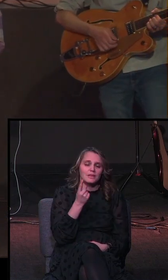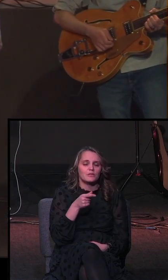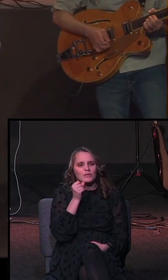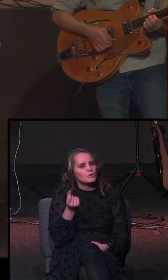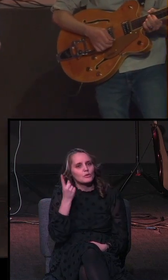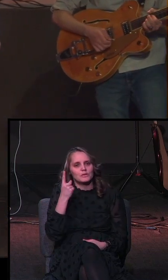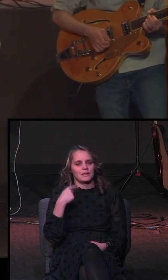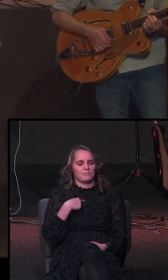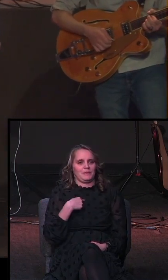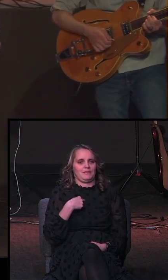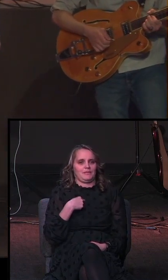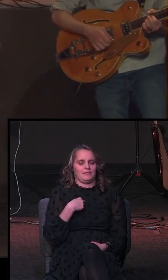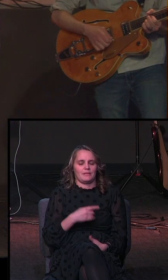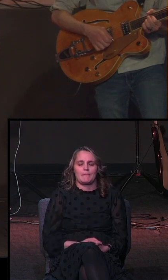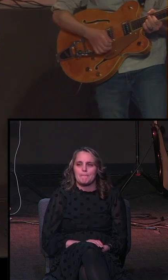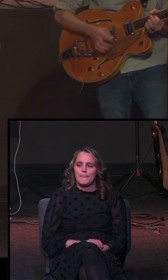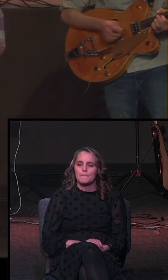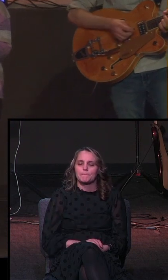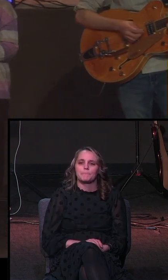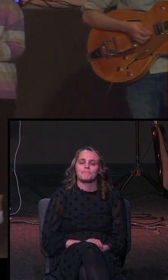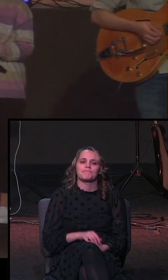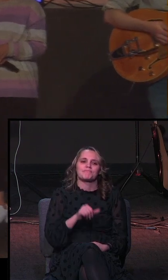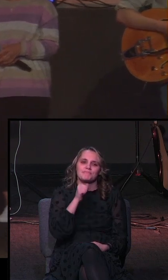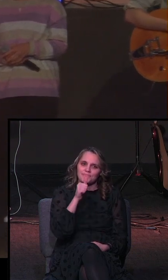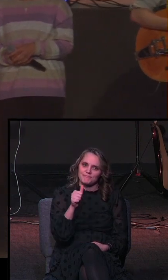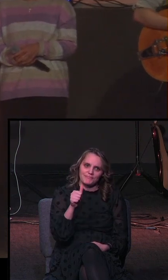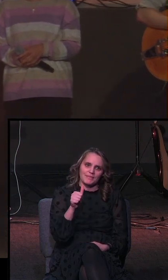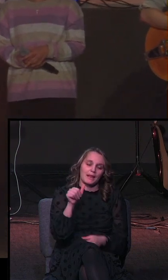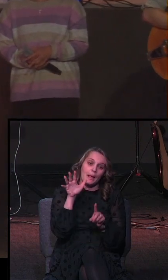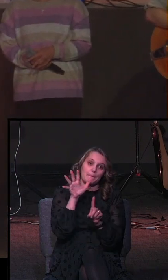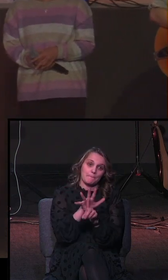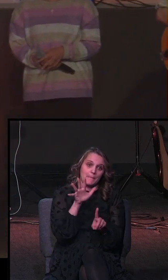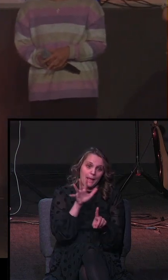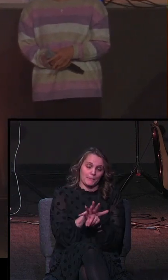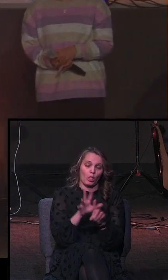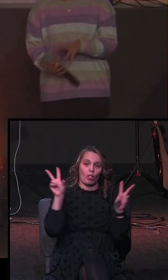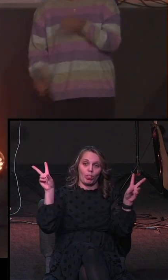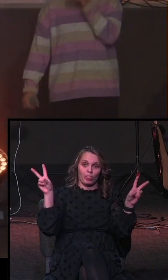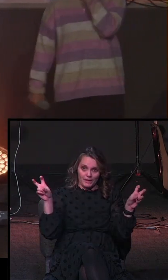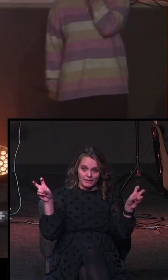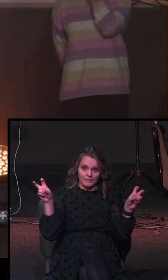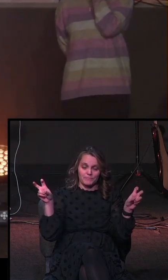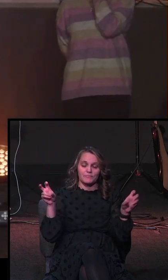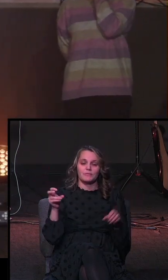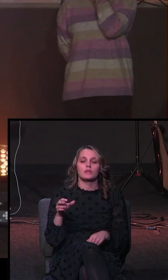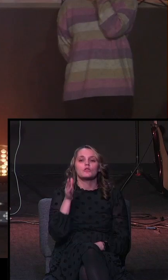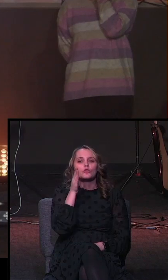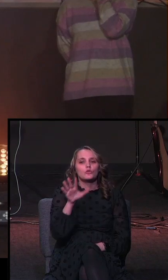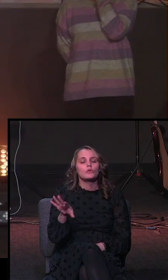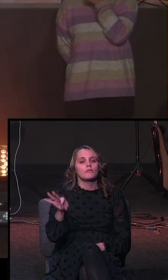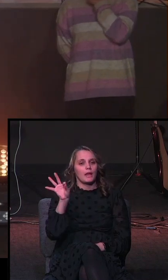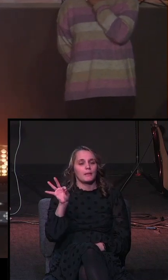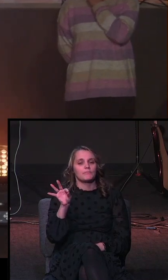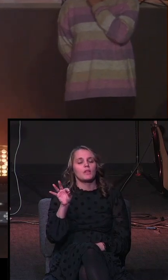And so, an unpopular theme of the Bible that you're going to find, and it's certainly the theme of the book of Jonah, is oftentimes